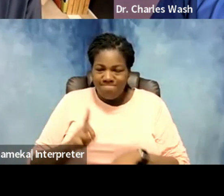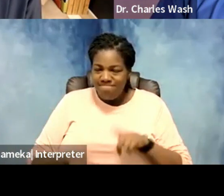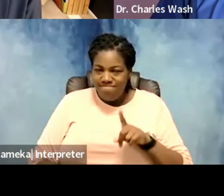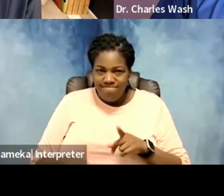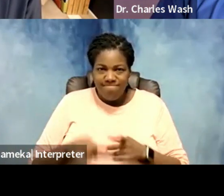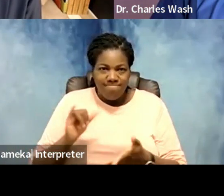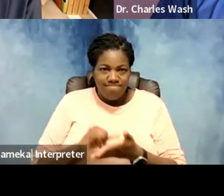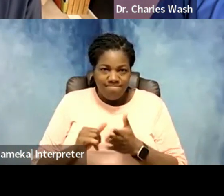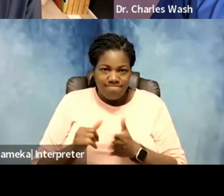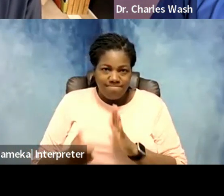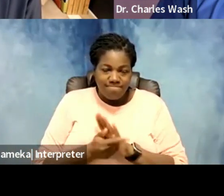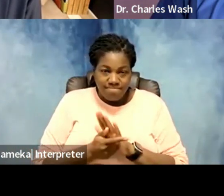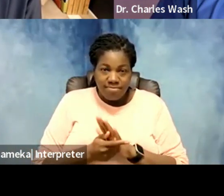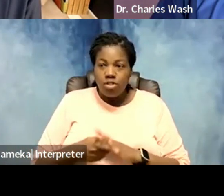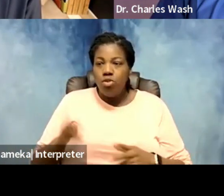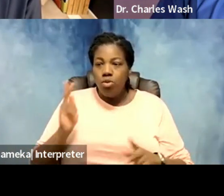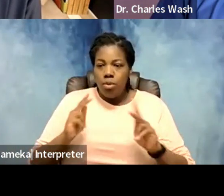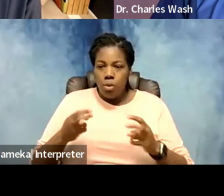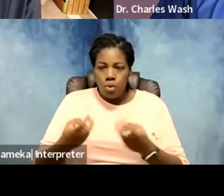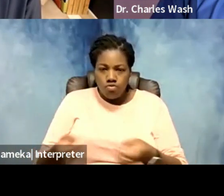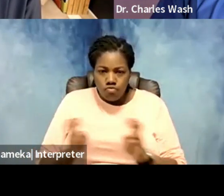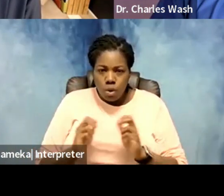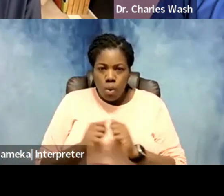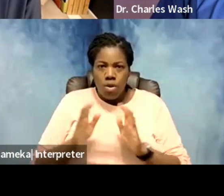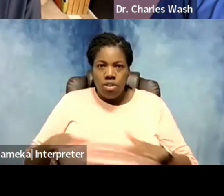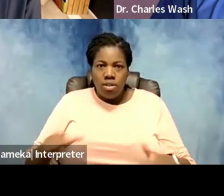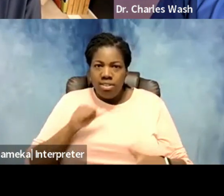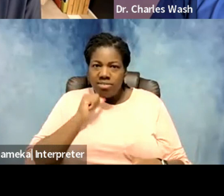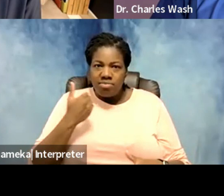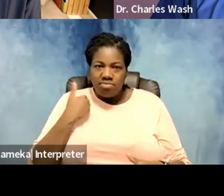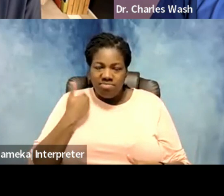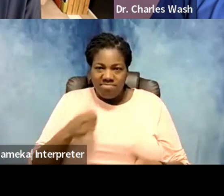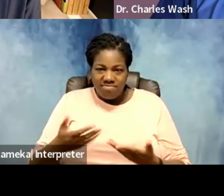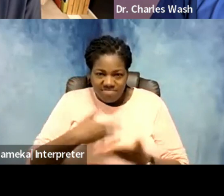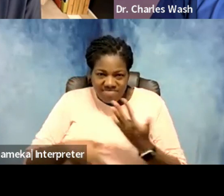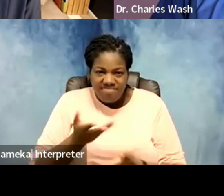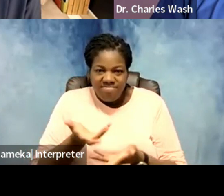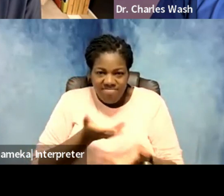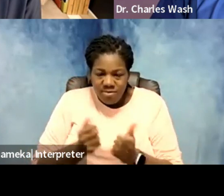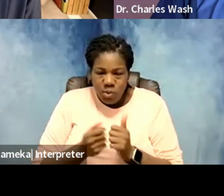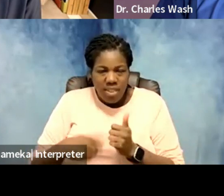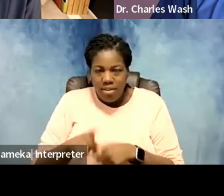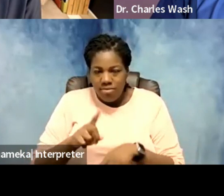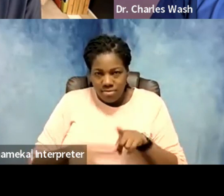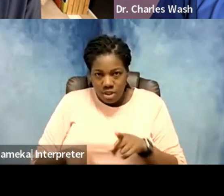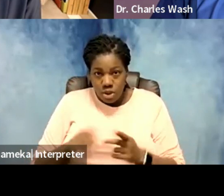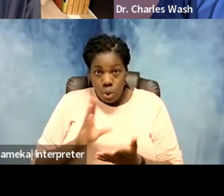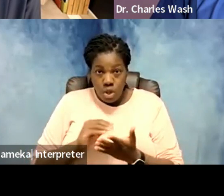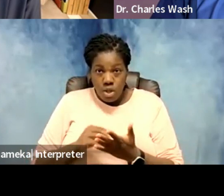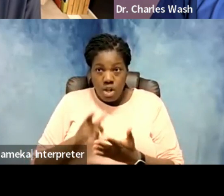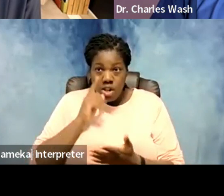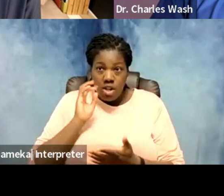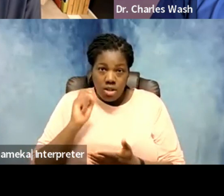these families were sitting there with their children and talking, but they didn't have much to interact or engage with. So these learning lunch